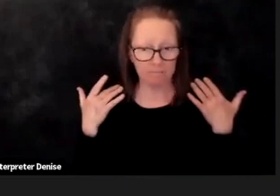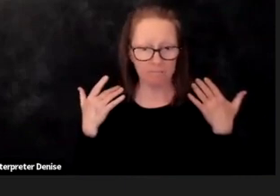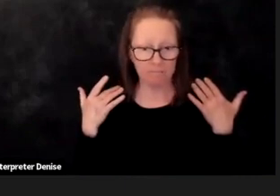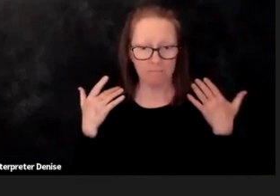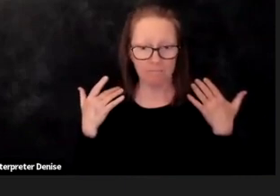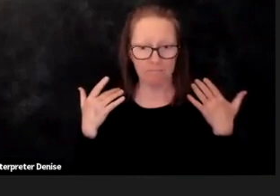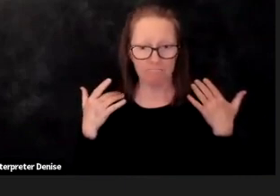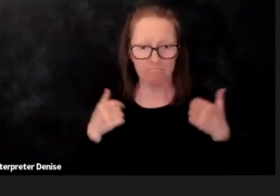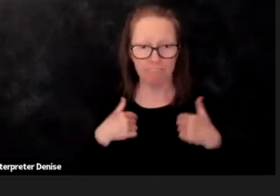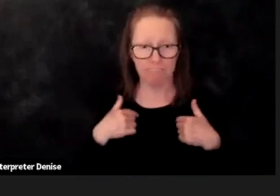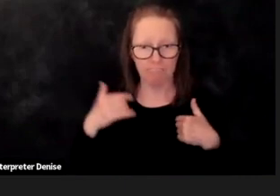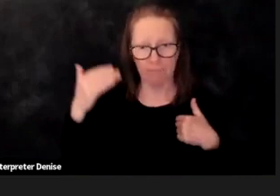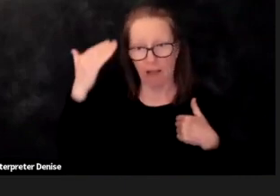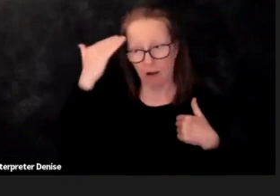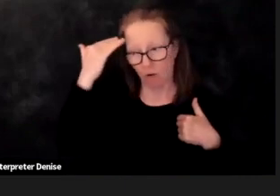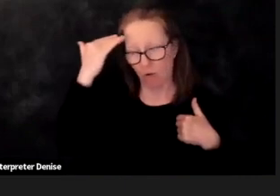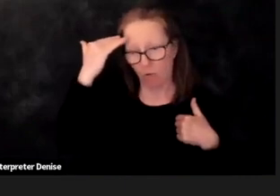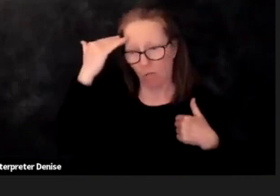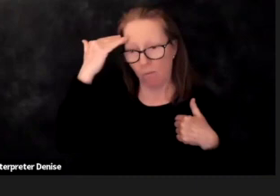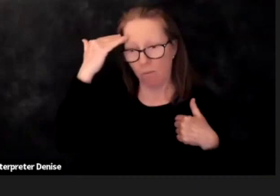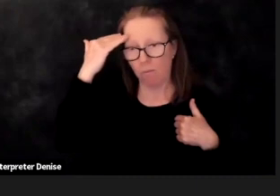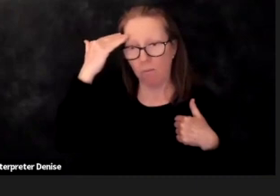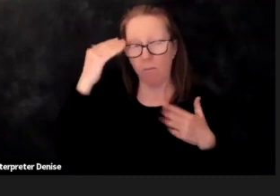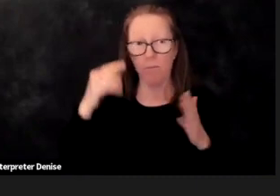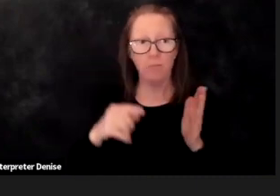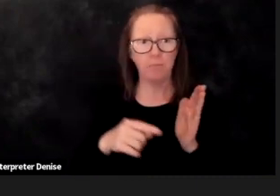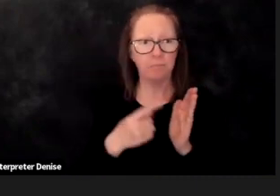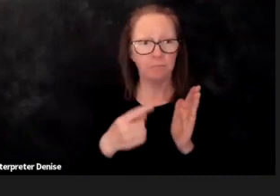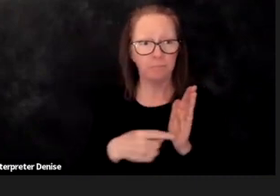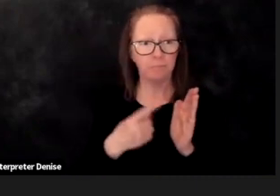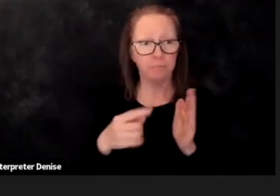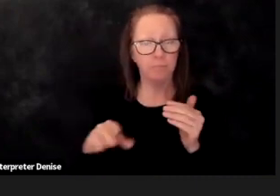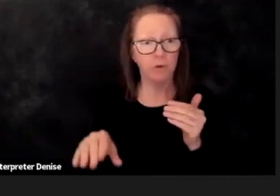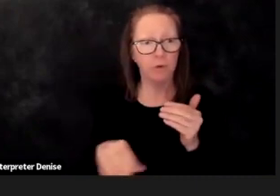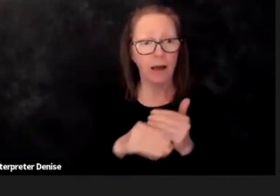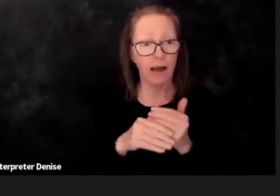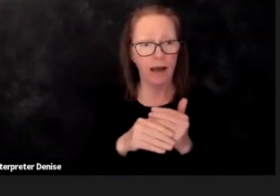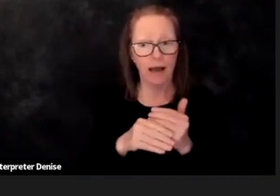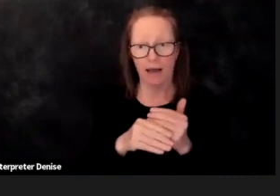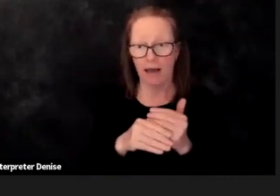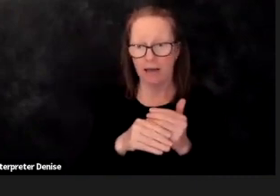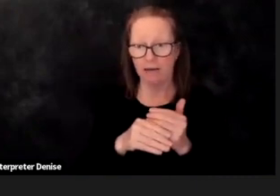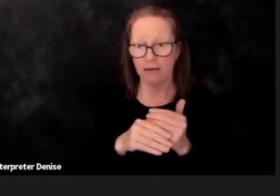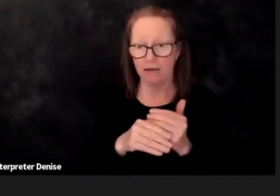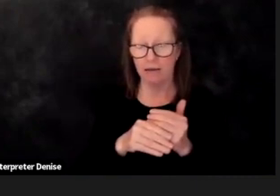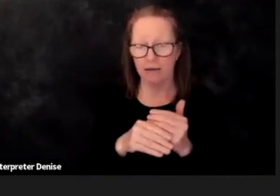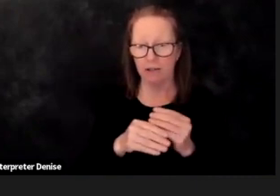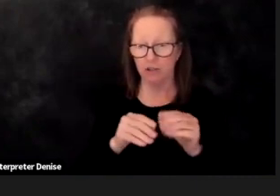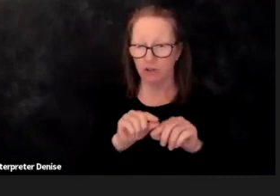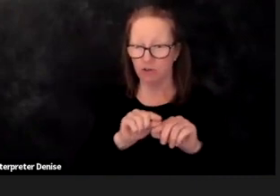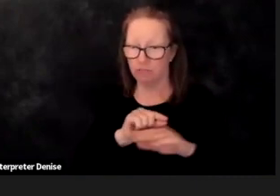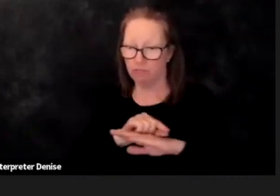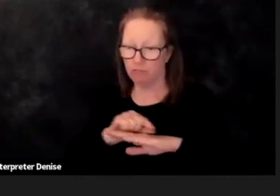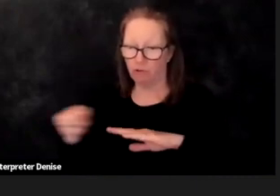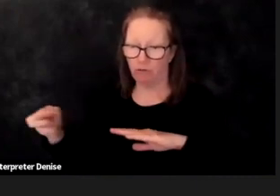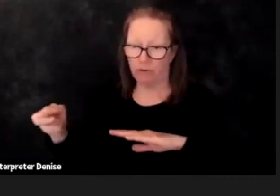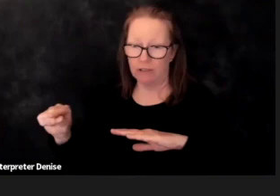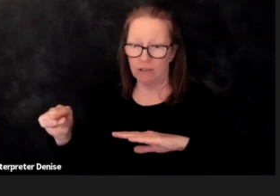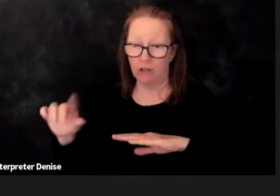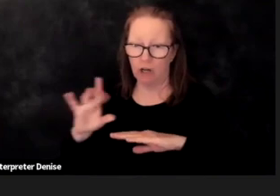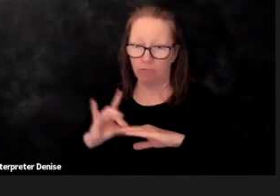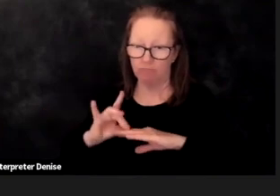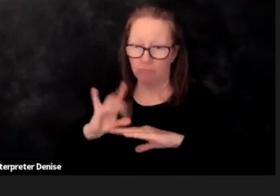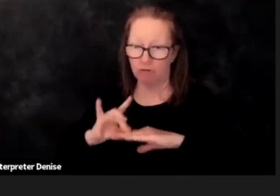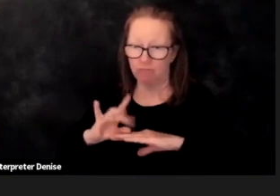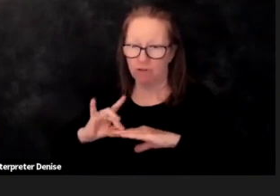Because I know that sometimes when you add some of those surfaces, you're saying it's more, it grips better,